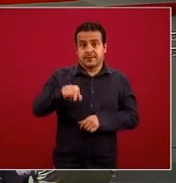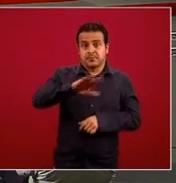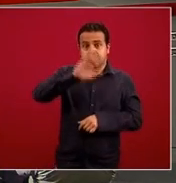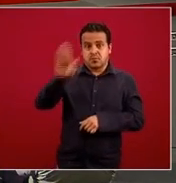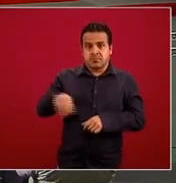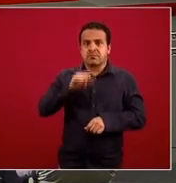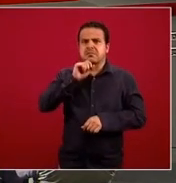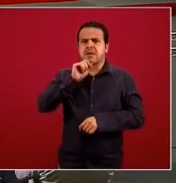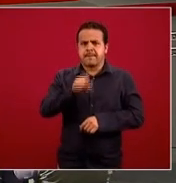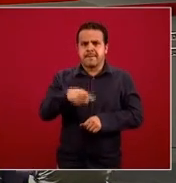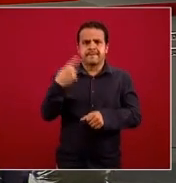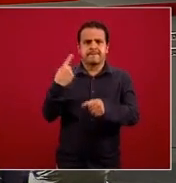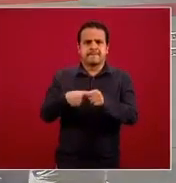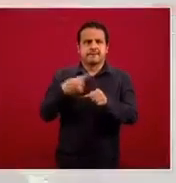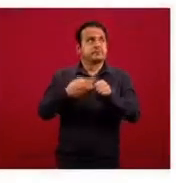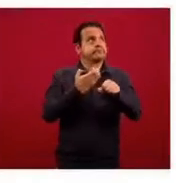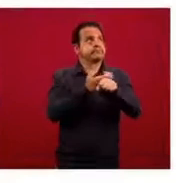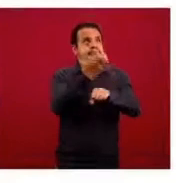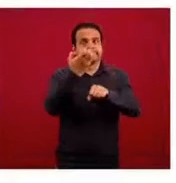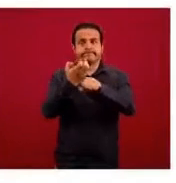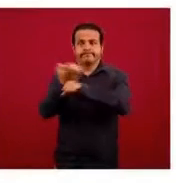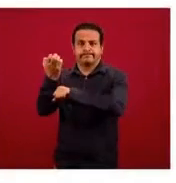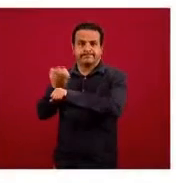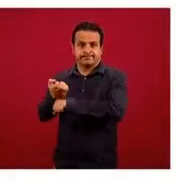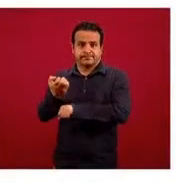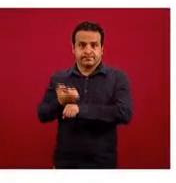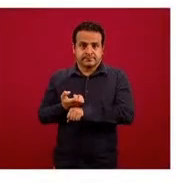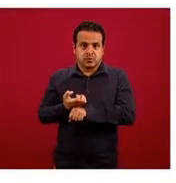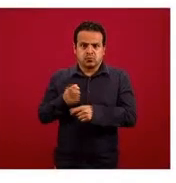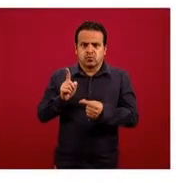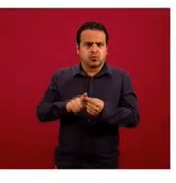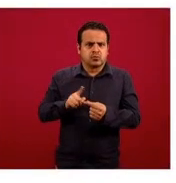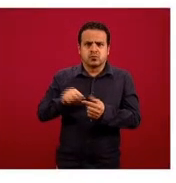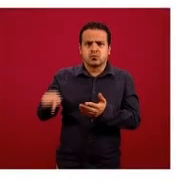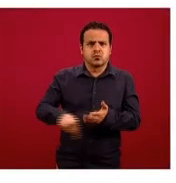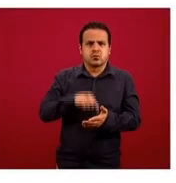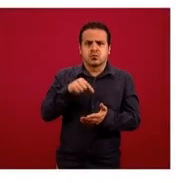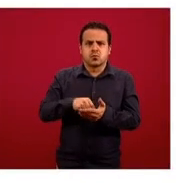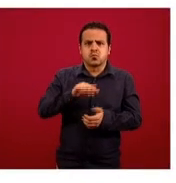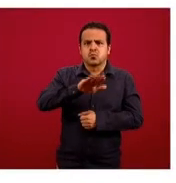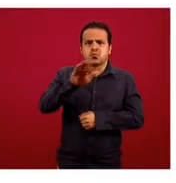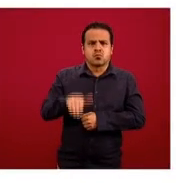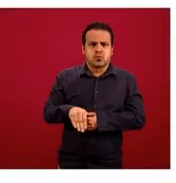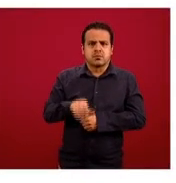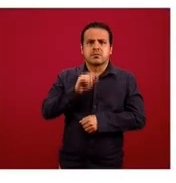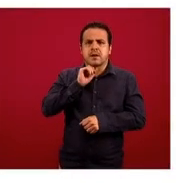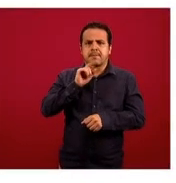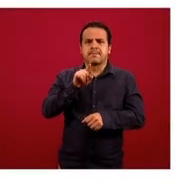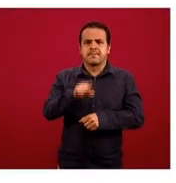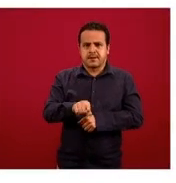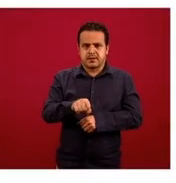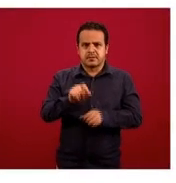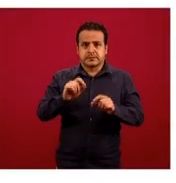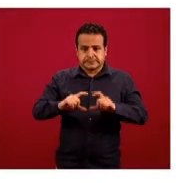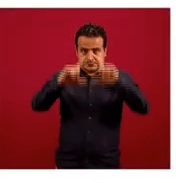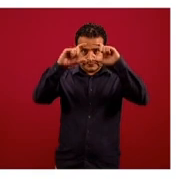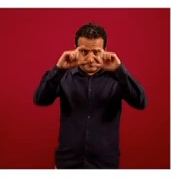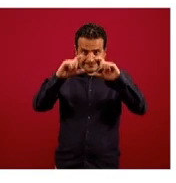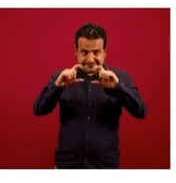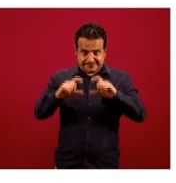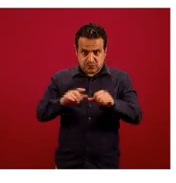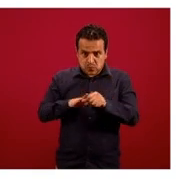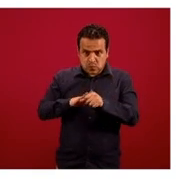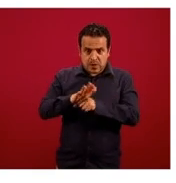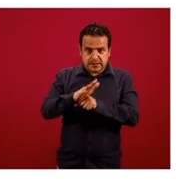because as time moves forward, we end up confirming all of these deaths, whether they are positive or